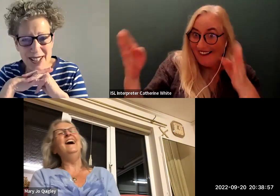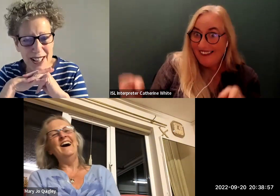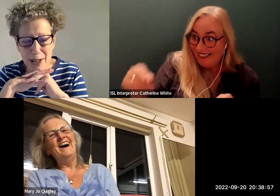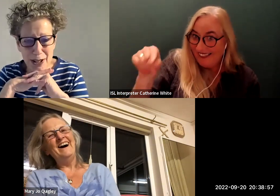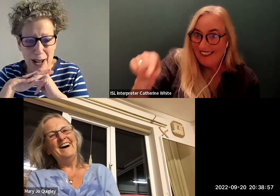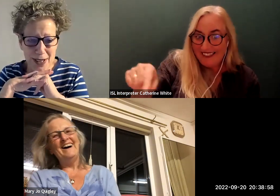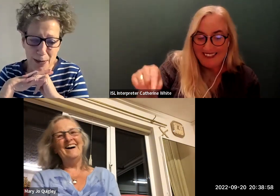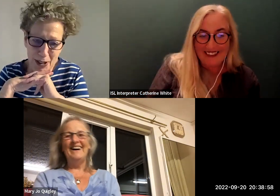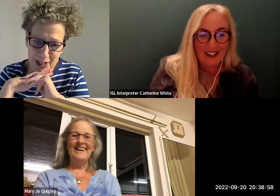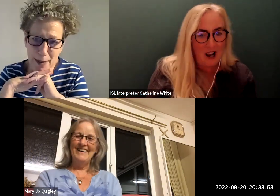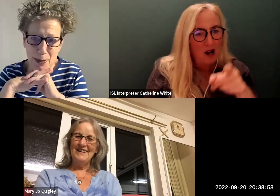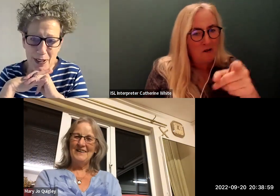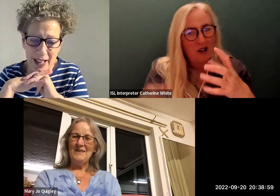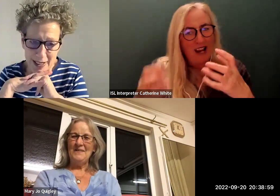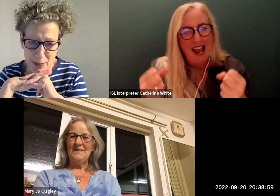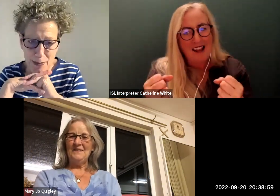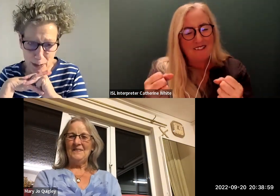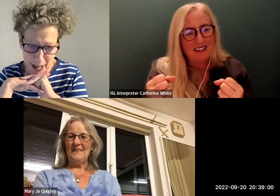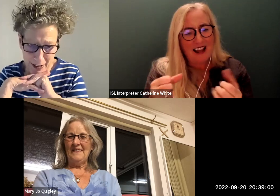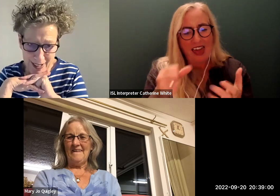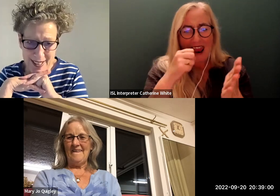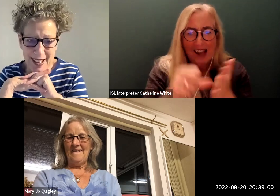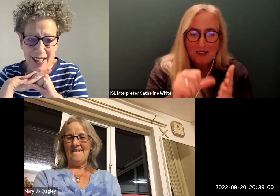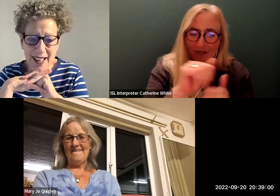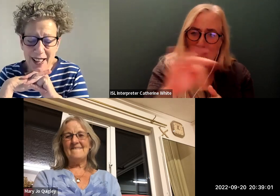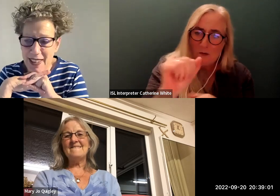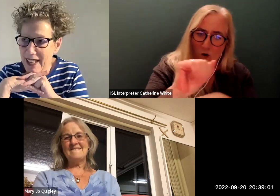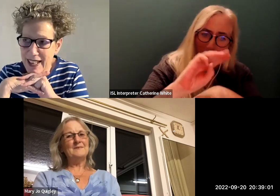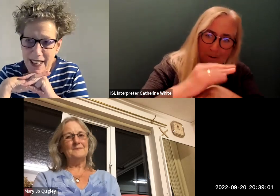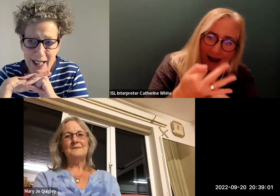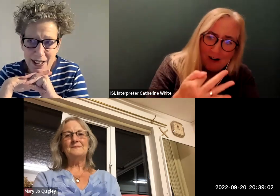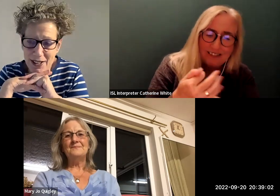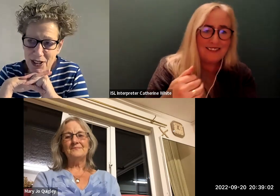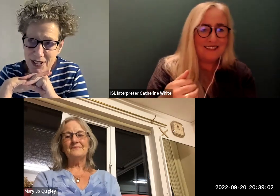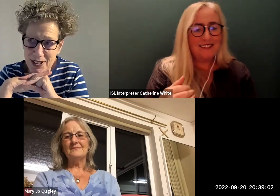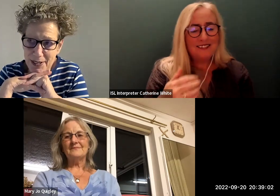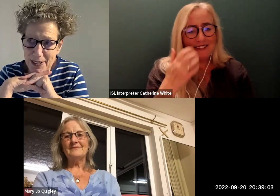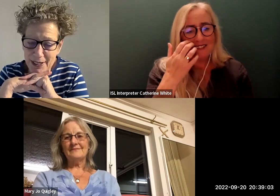I just think you have so much there, between the letters from your parents, Mm,